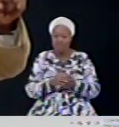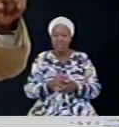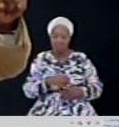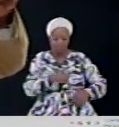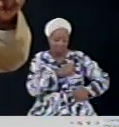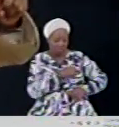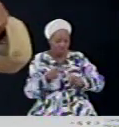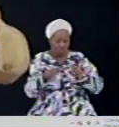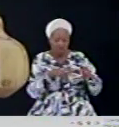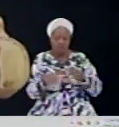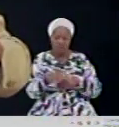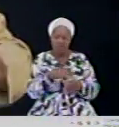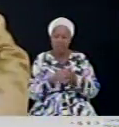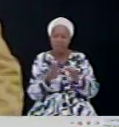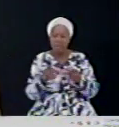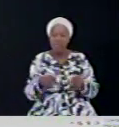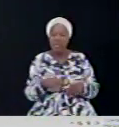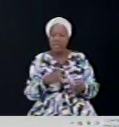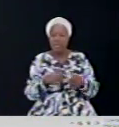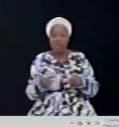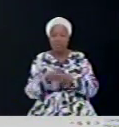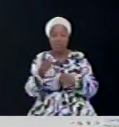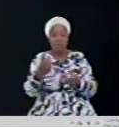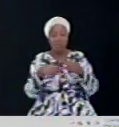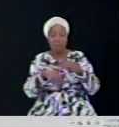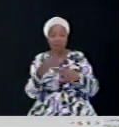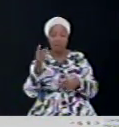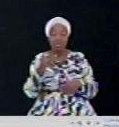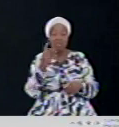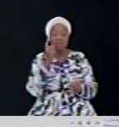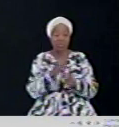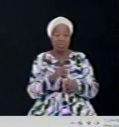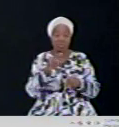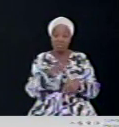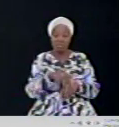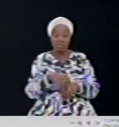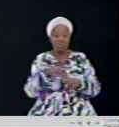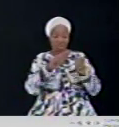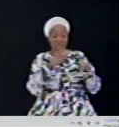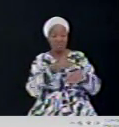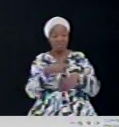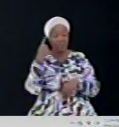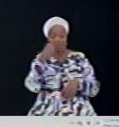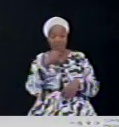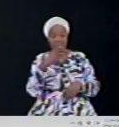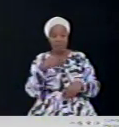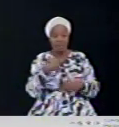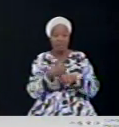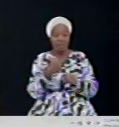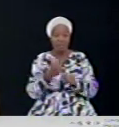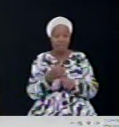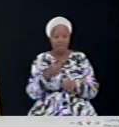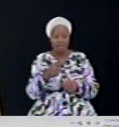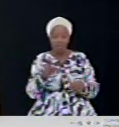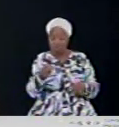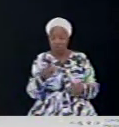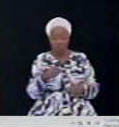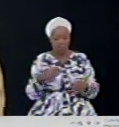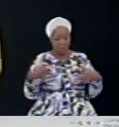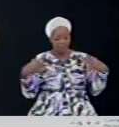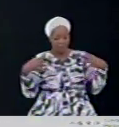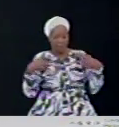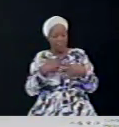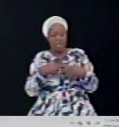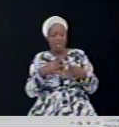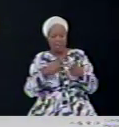have. And as you are to come out, just looking at their faces will make you shrink. And will make you turn back